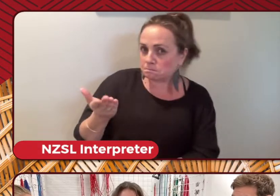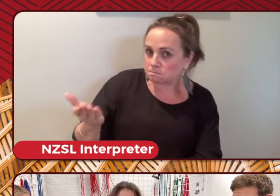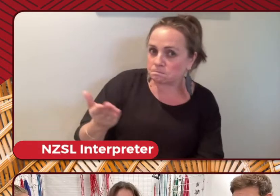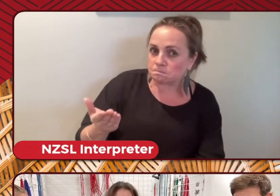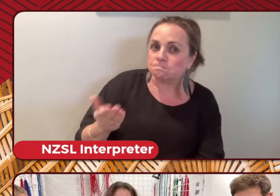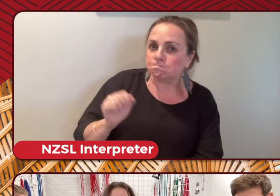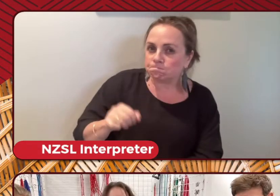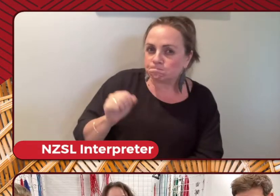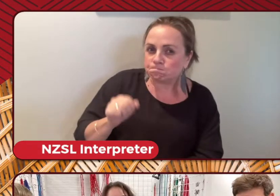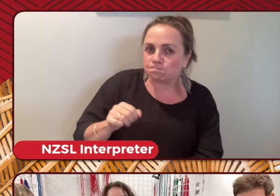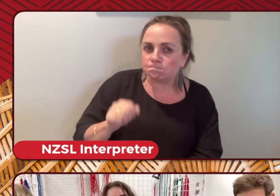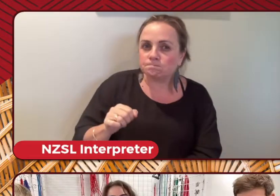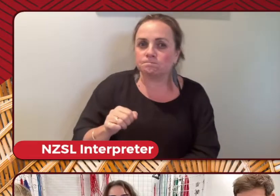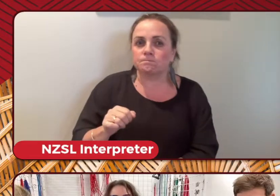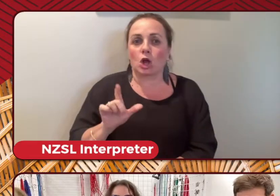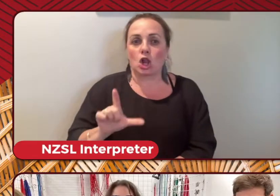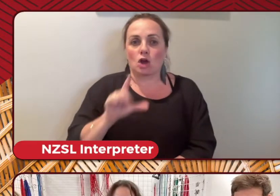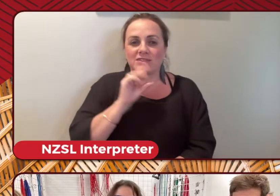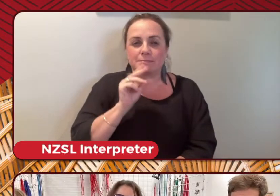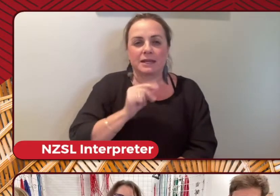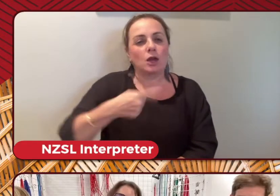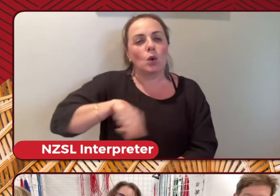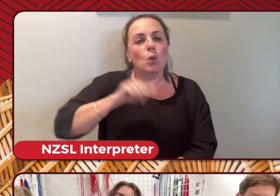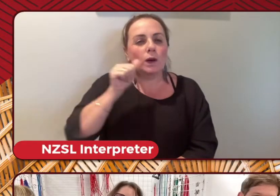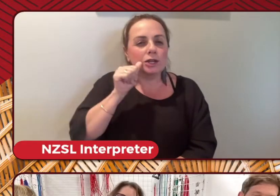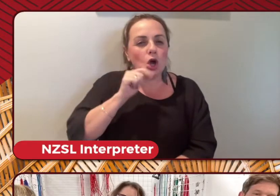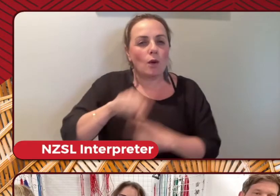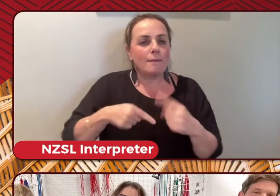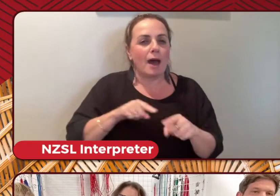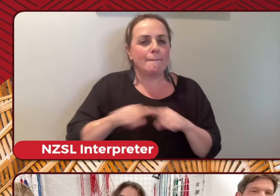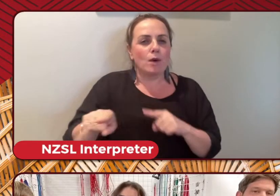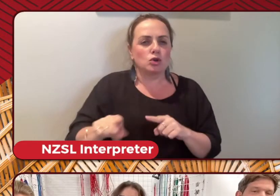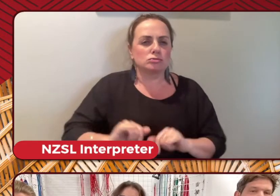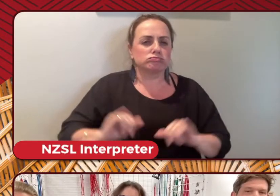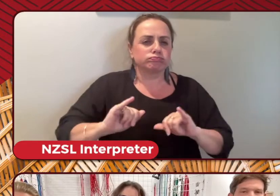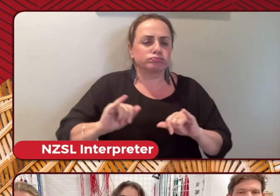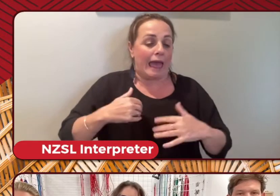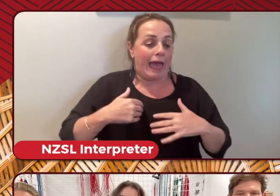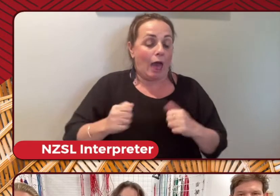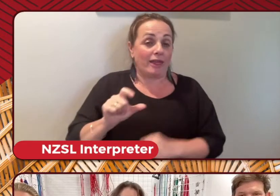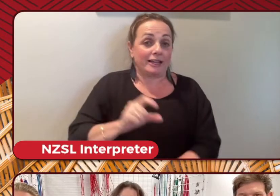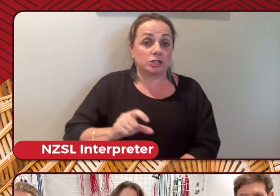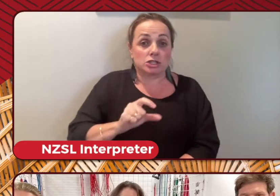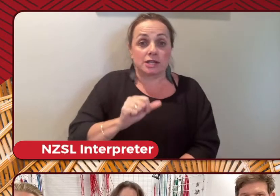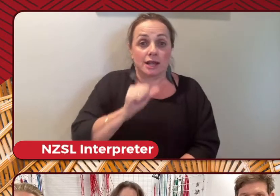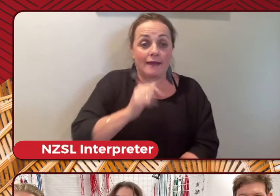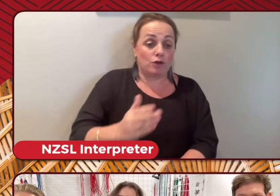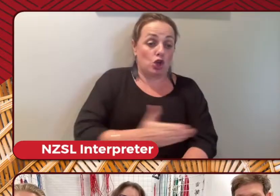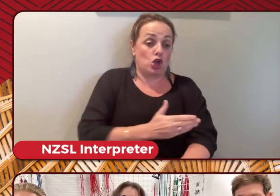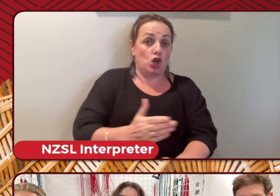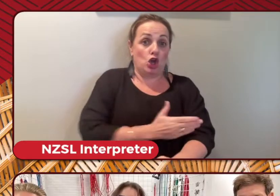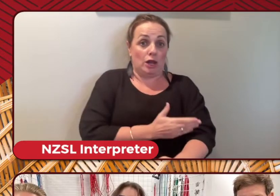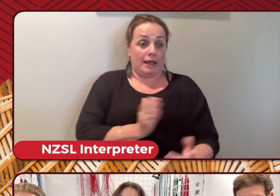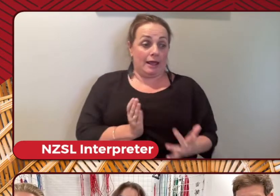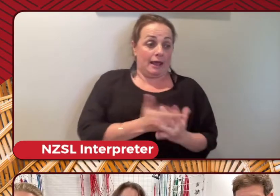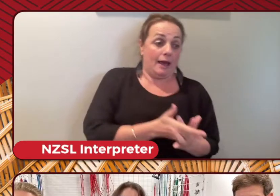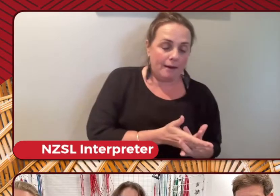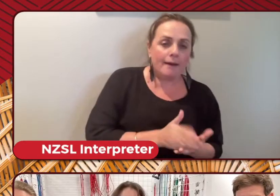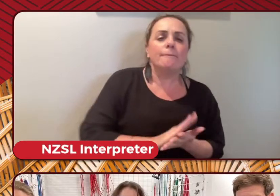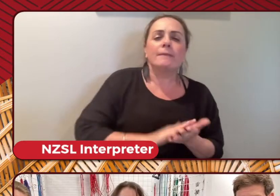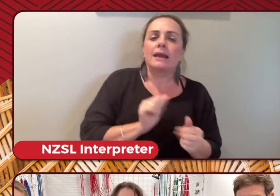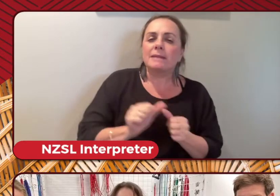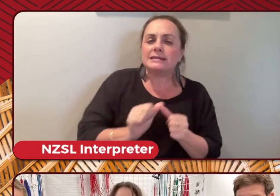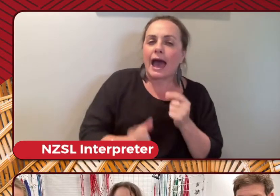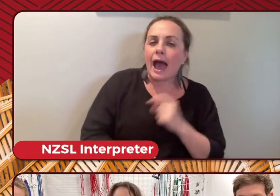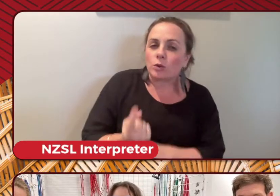Totally. And I think, we know this about most chronic health conditions is the sooner you address something, the better outcomes are, the